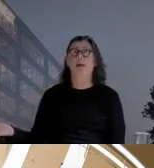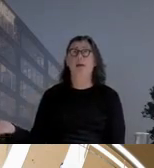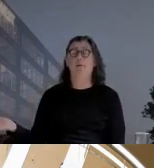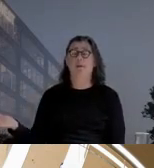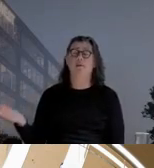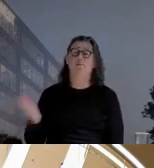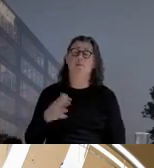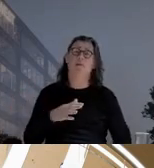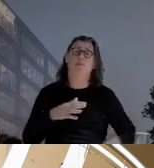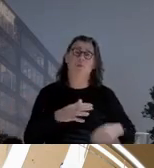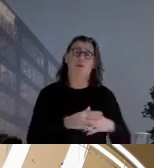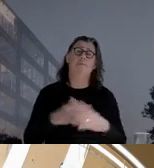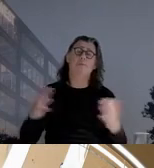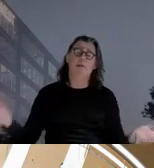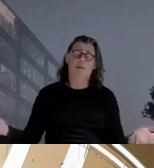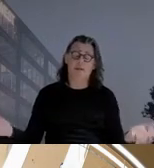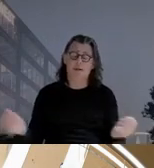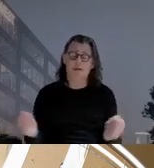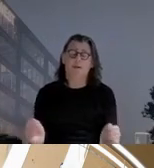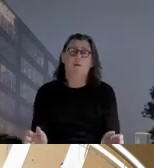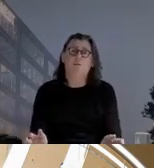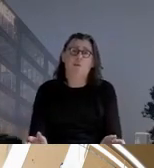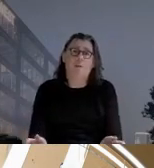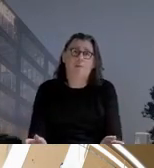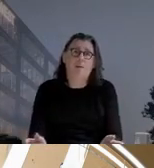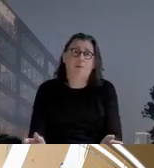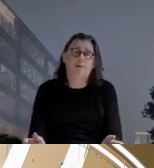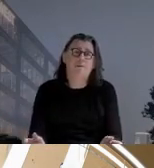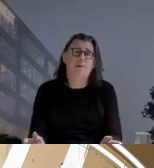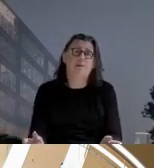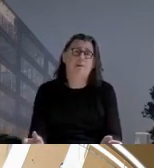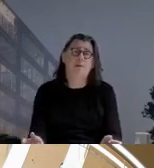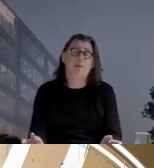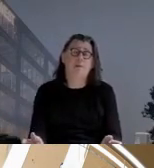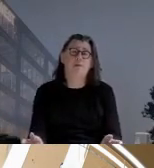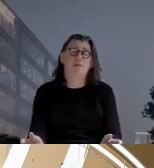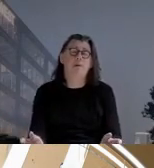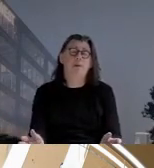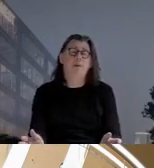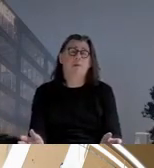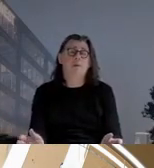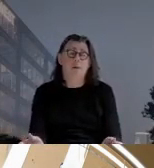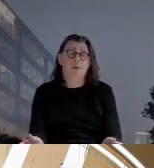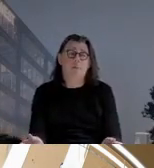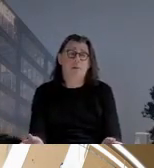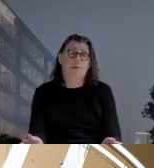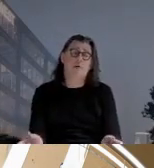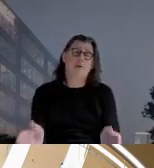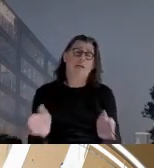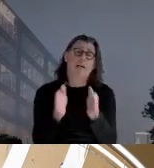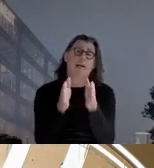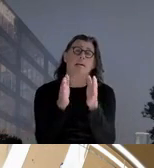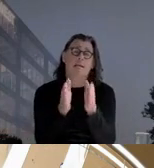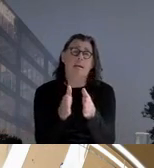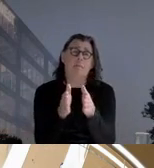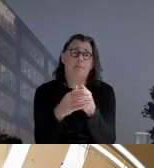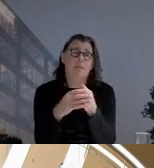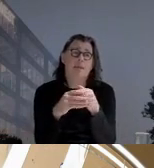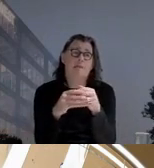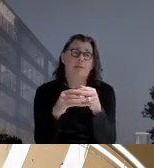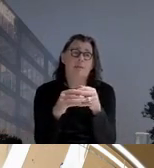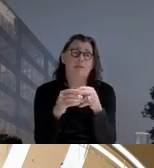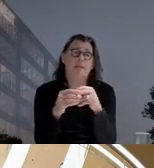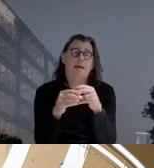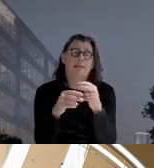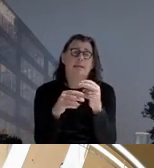will be, because we're doing a full life cycle on that, we will be, whereas on all of the other ones, we don't, because we're only analyzing A1